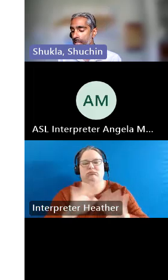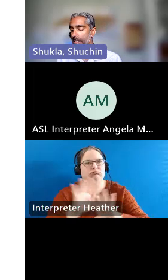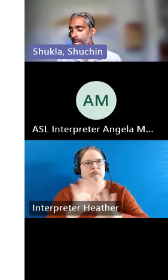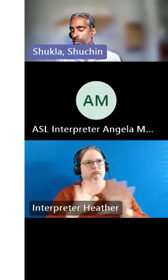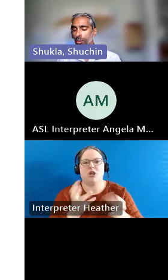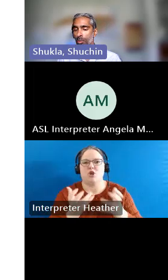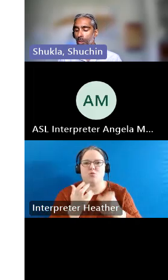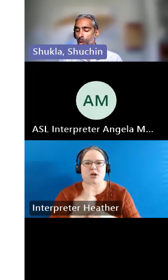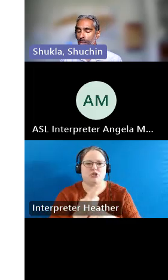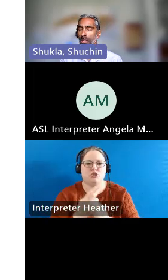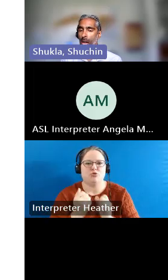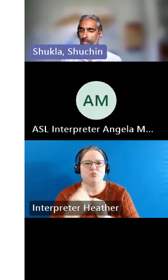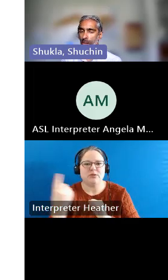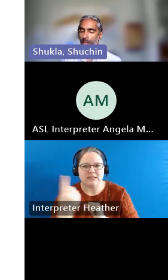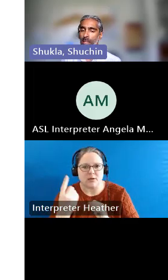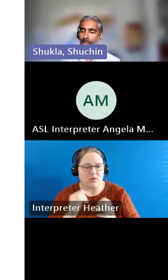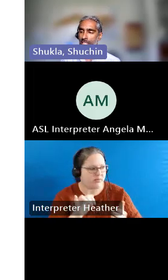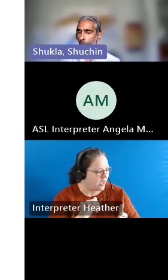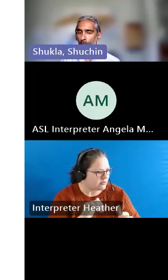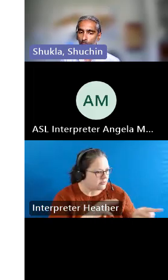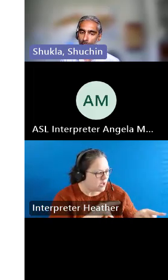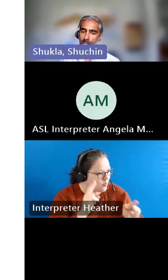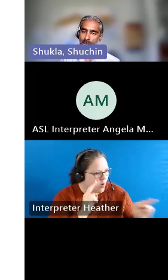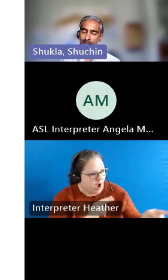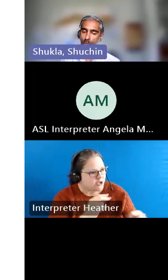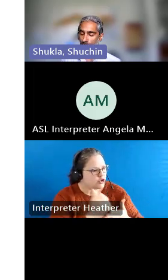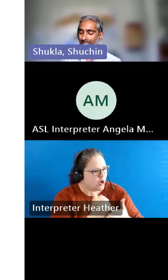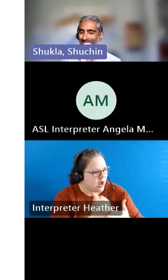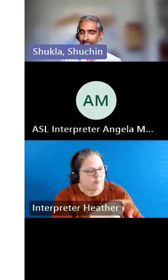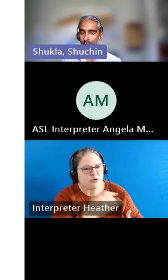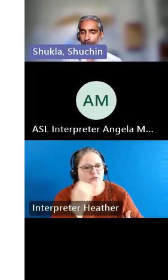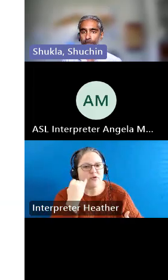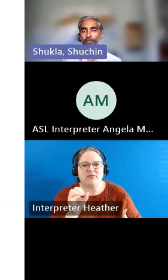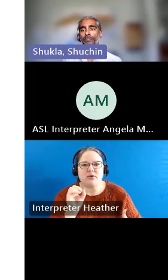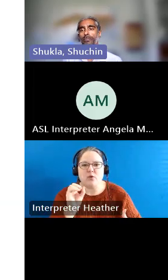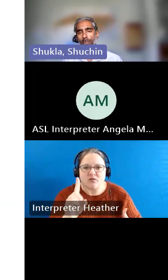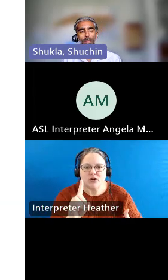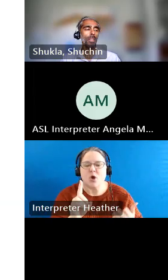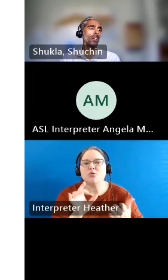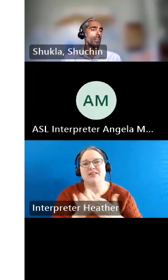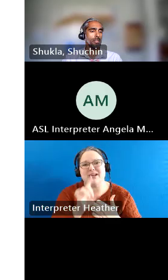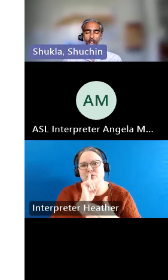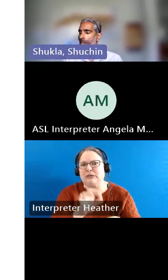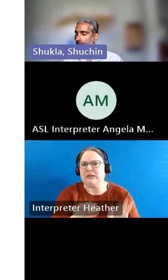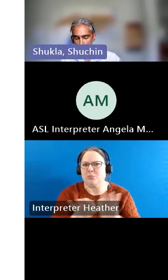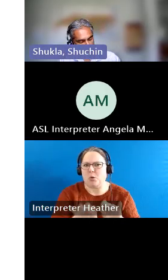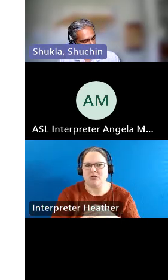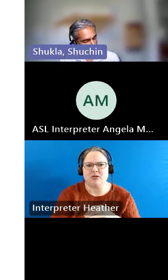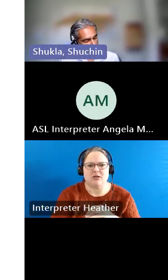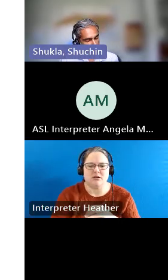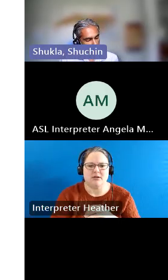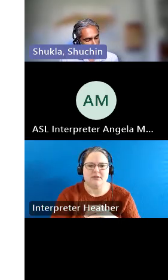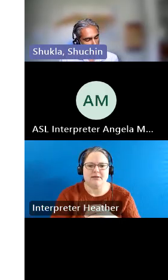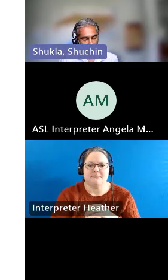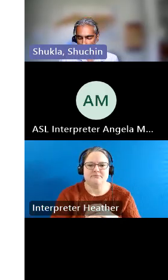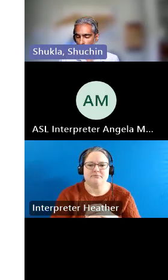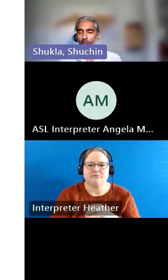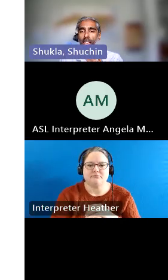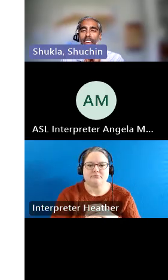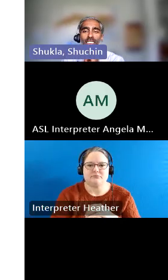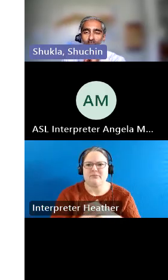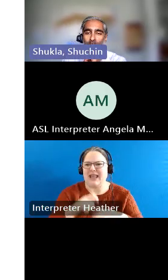you or resuscitate you with naloxone in the case of opioid overdose, that's really key. So how'd I